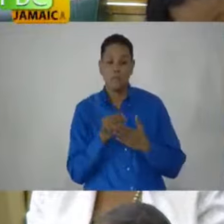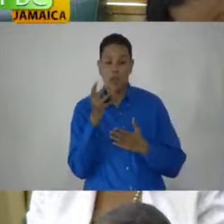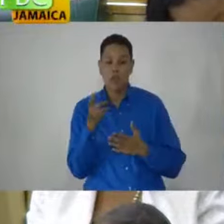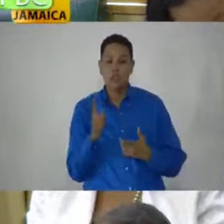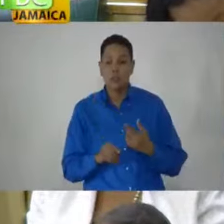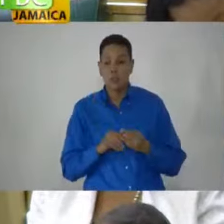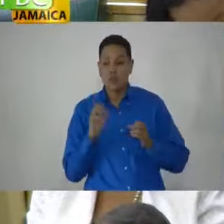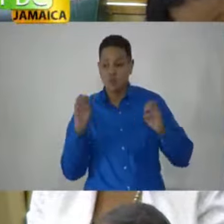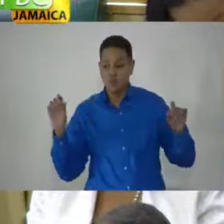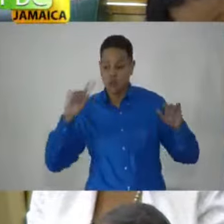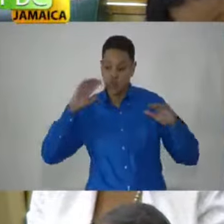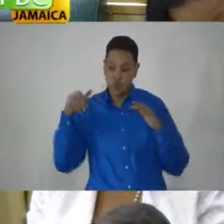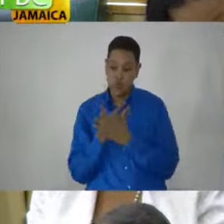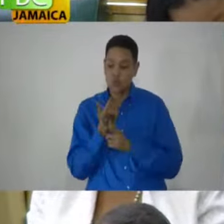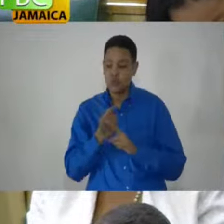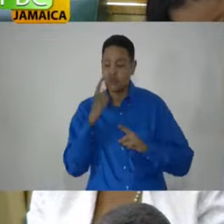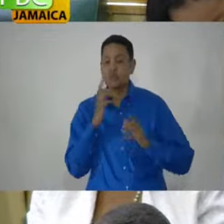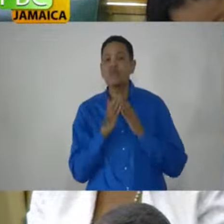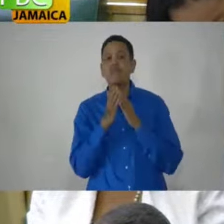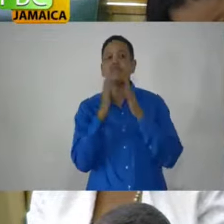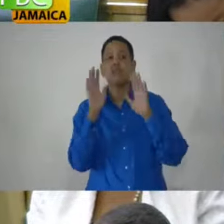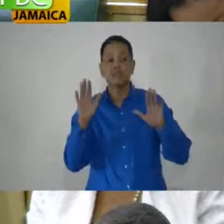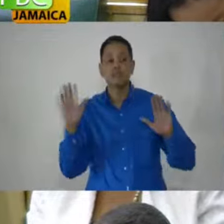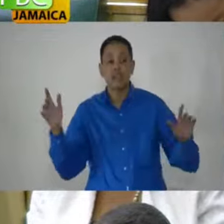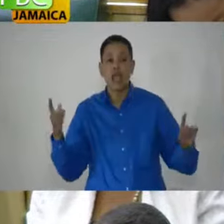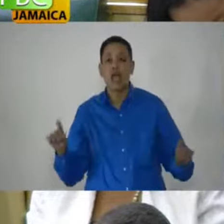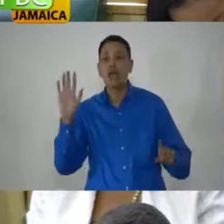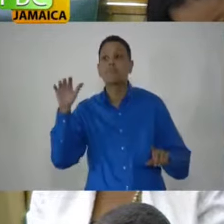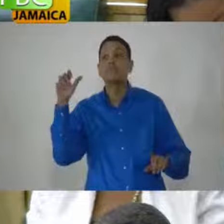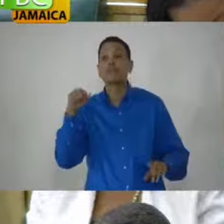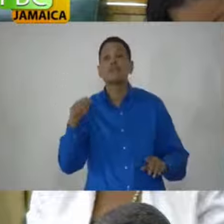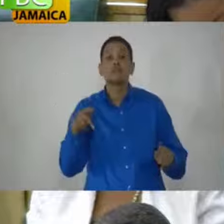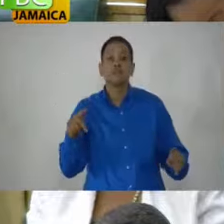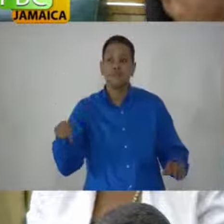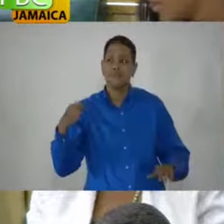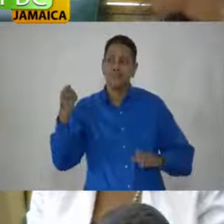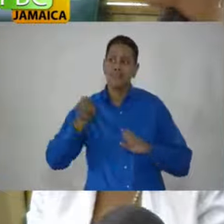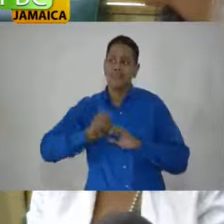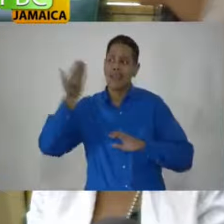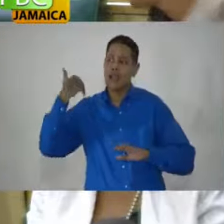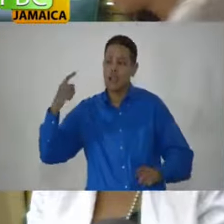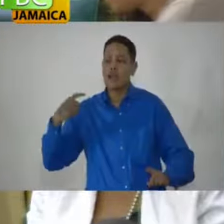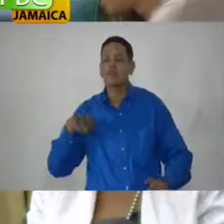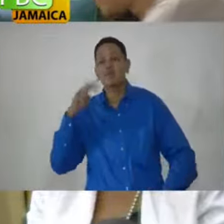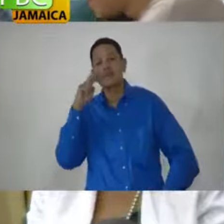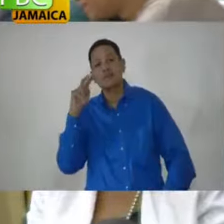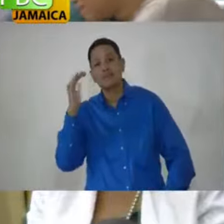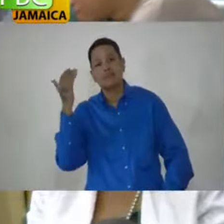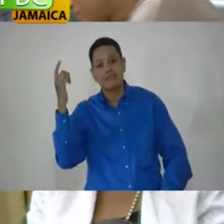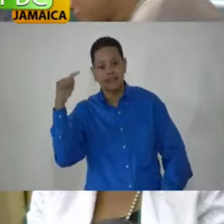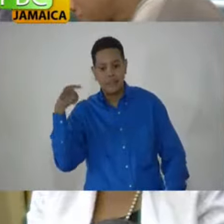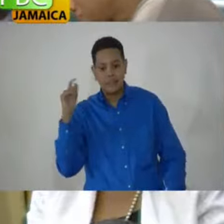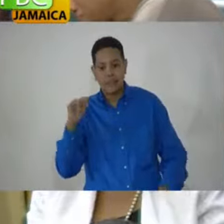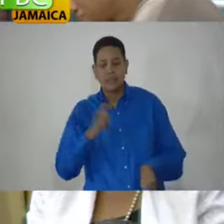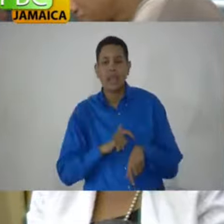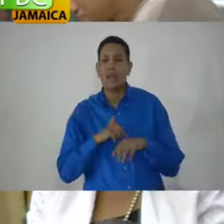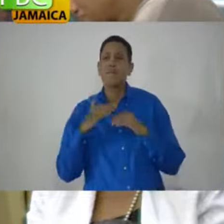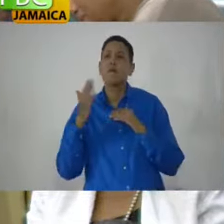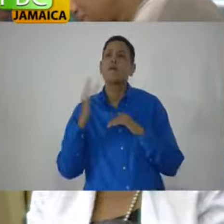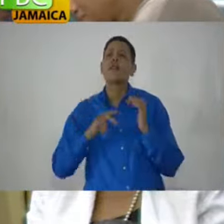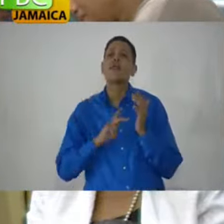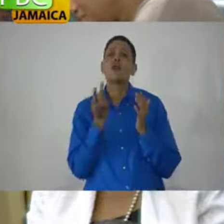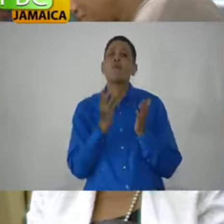and put out the new vessel, they caught people. And this was years ago now. We have since that time more than doubled